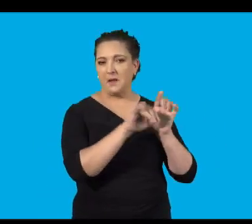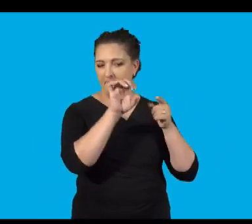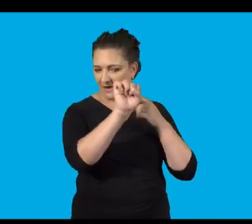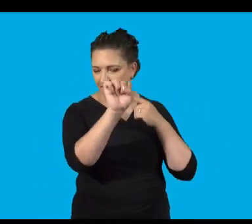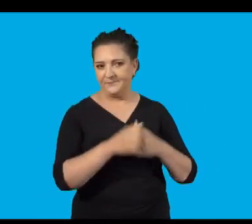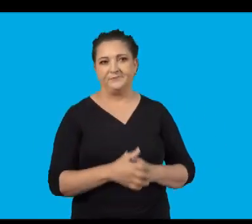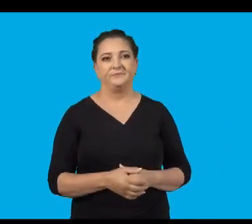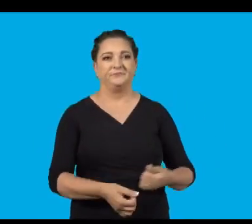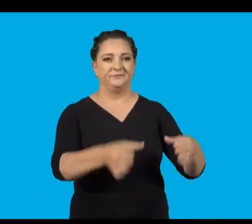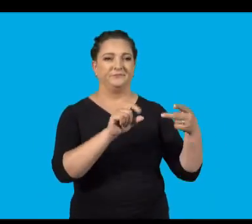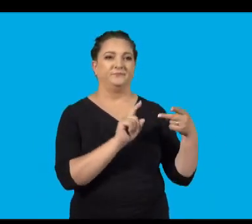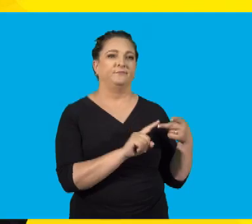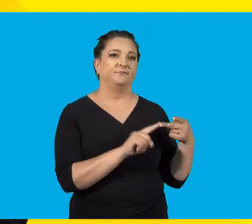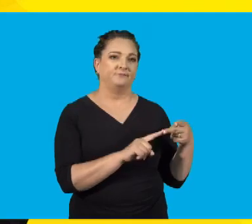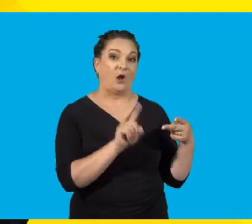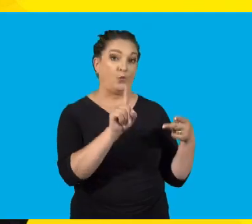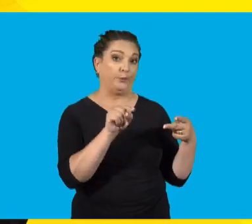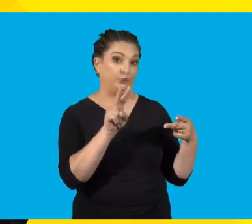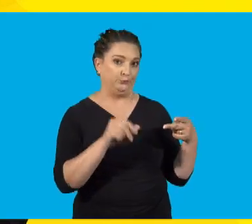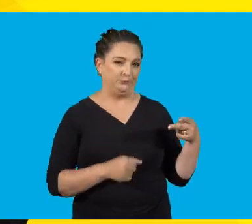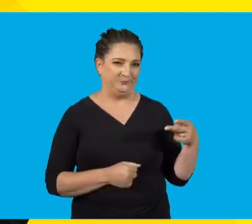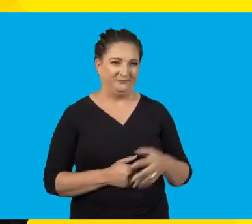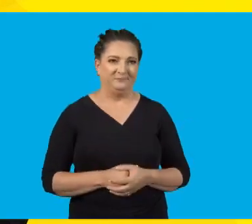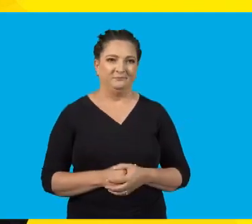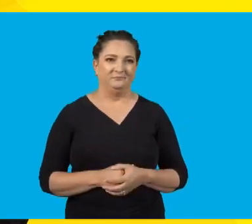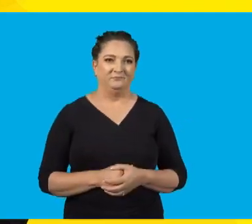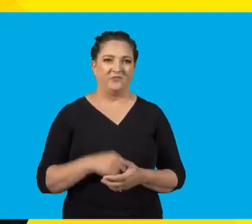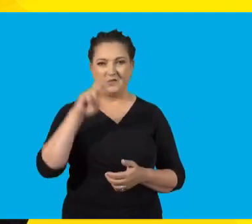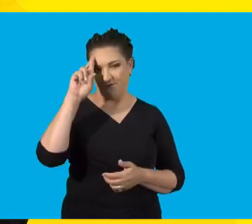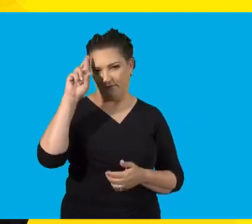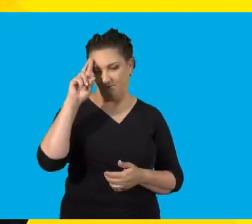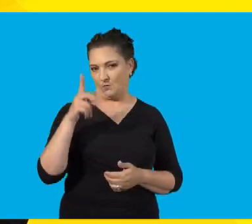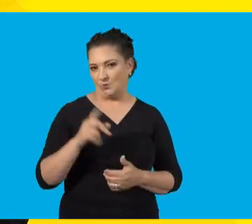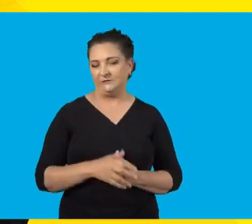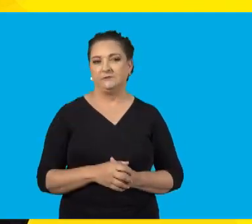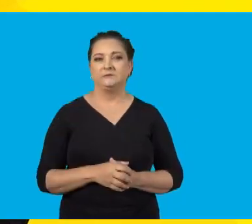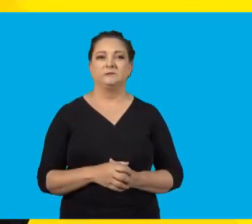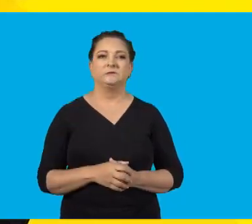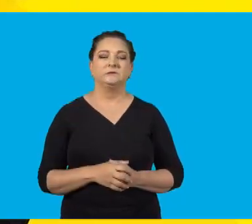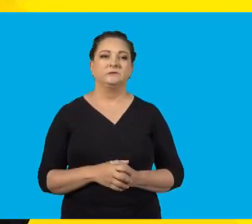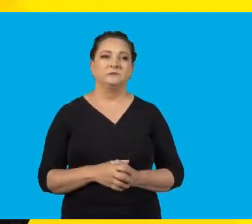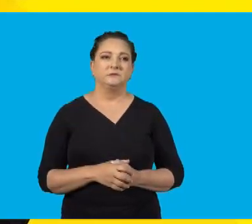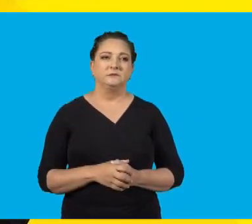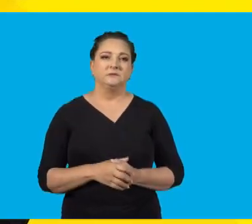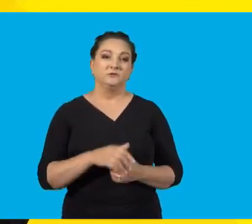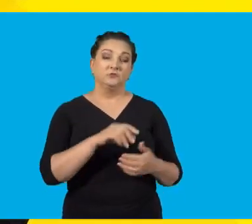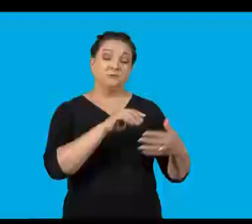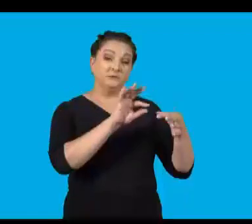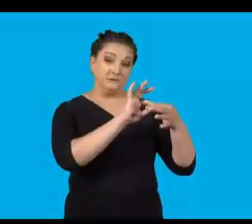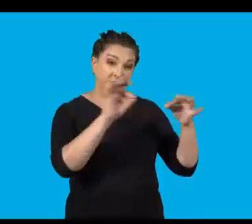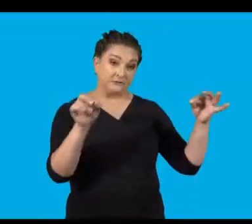to identify the spelling error. Let's move on to 1.2. Now remember, in our sentence when we read